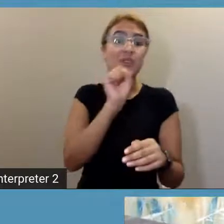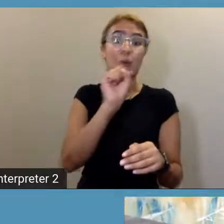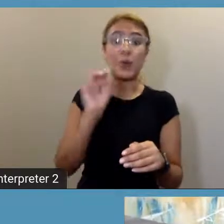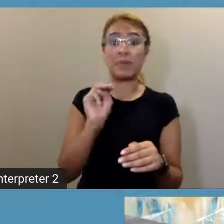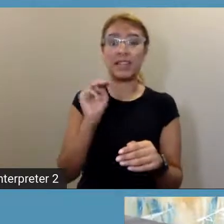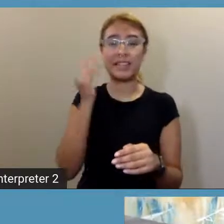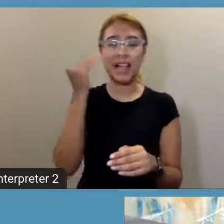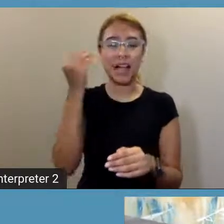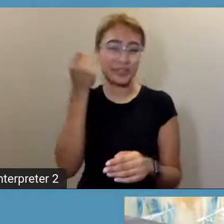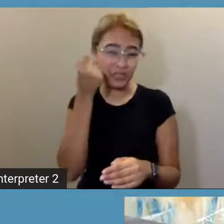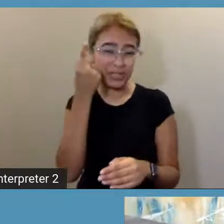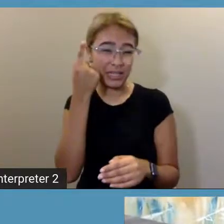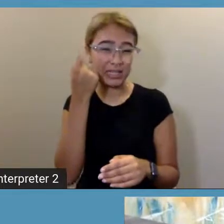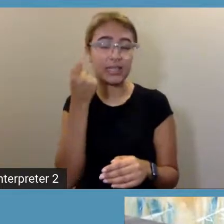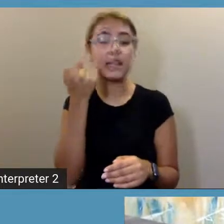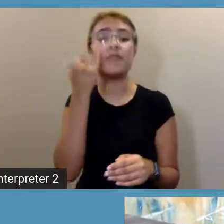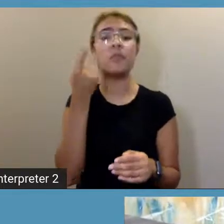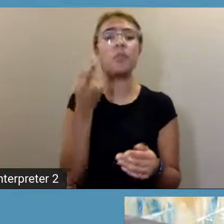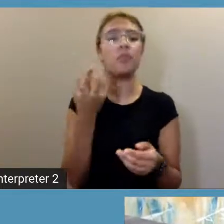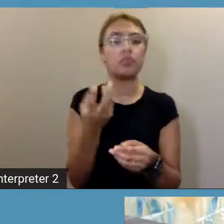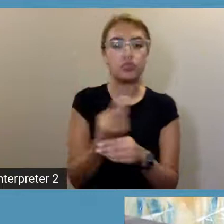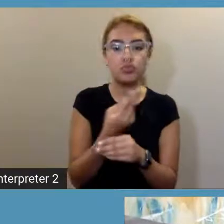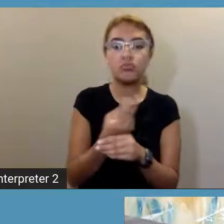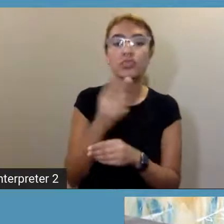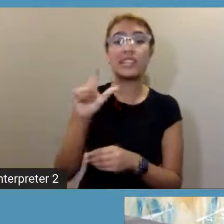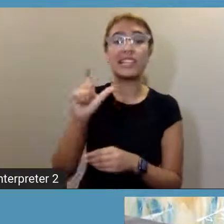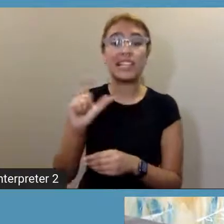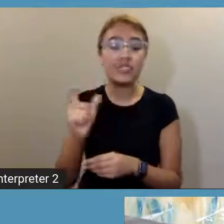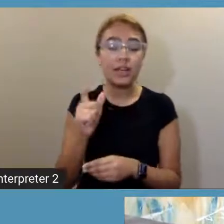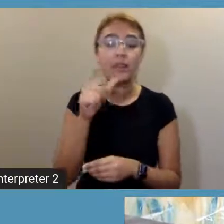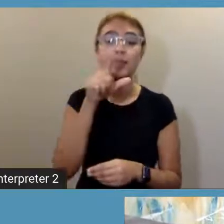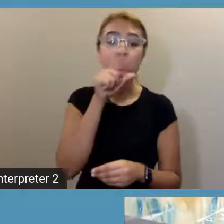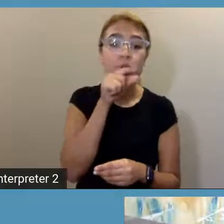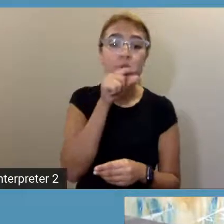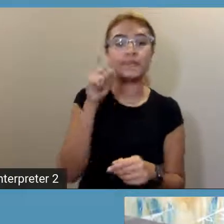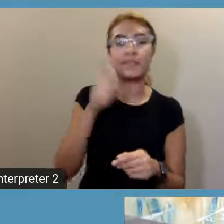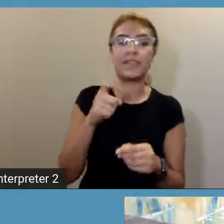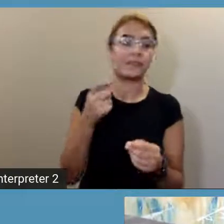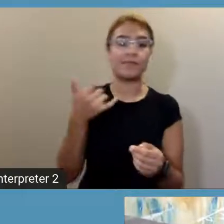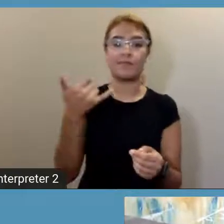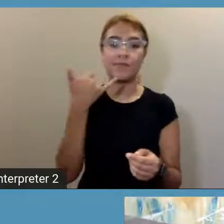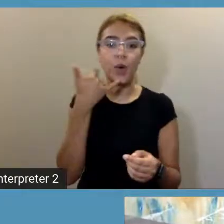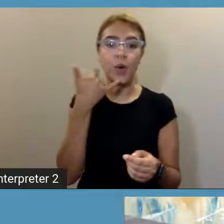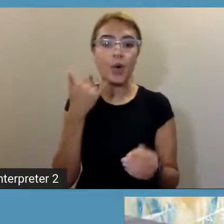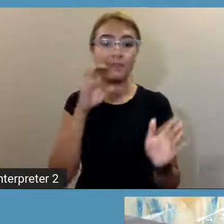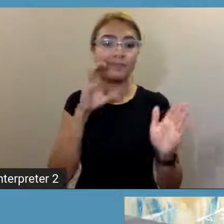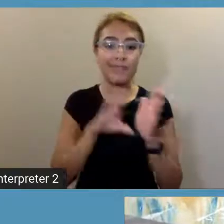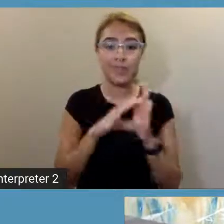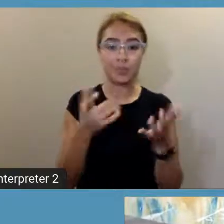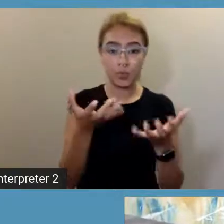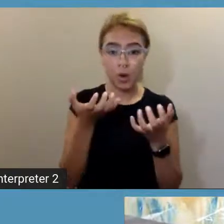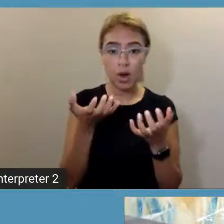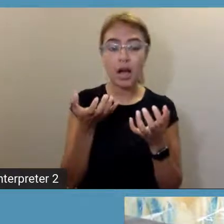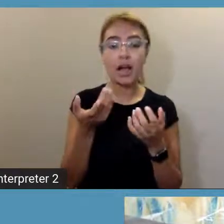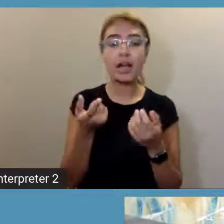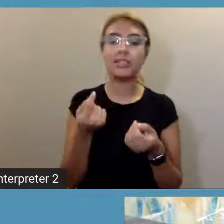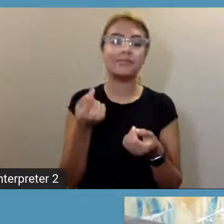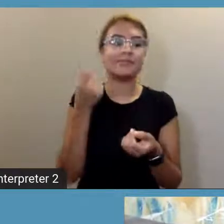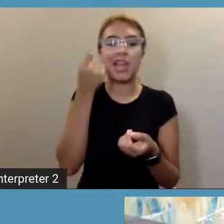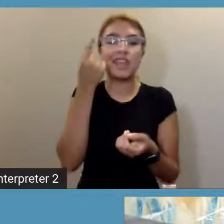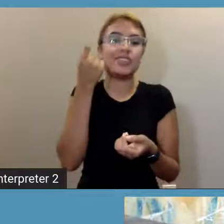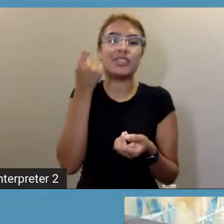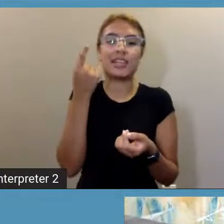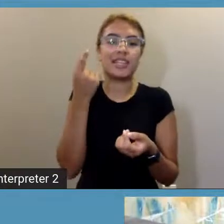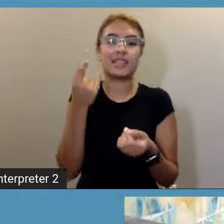do something like Instagram or Twitter, all you need is a phone, the images you want, and just general knowledge of how to use the